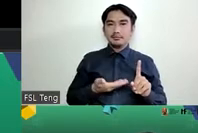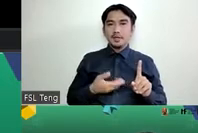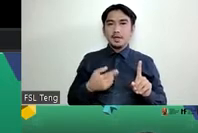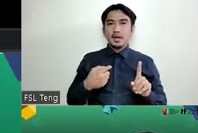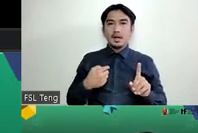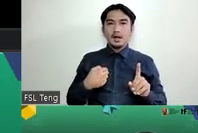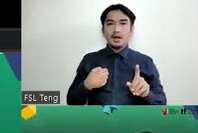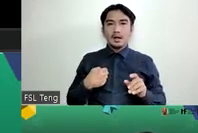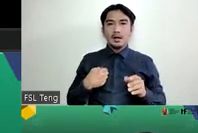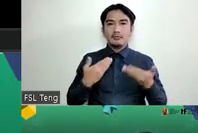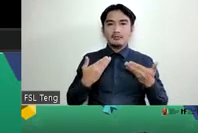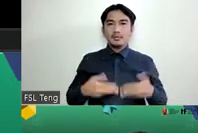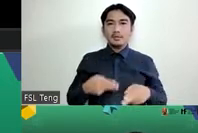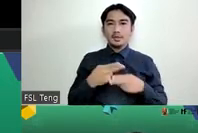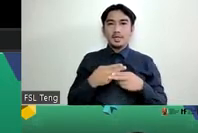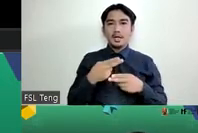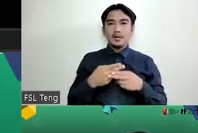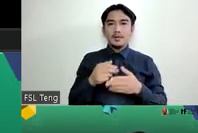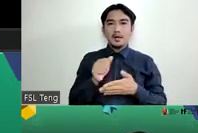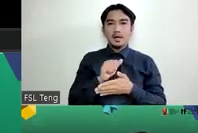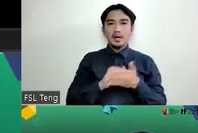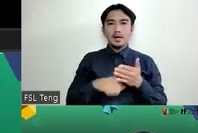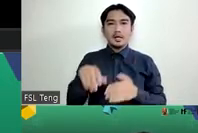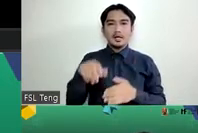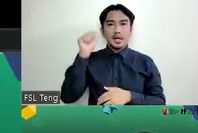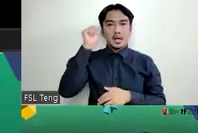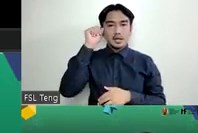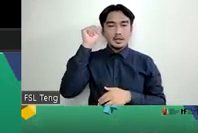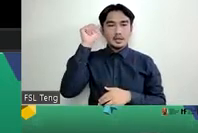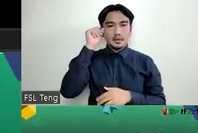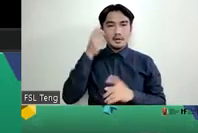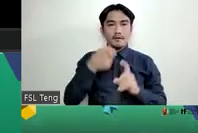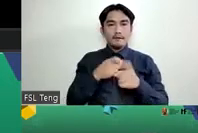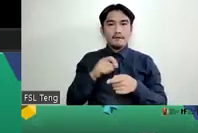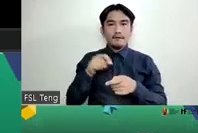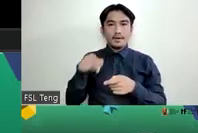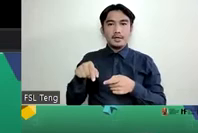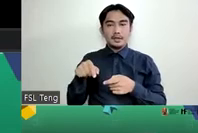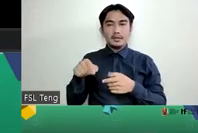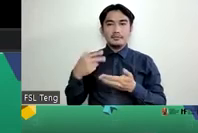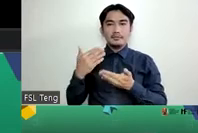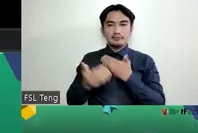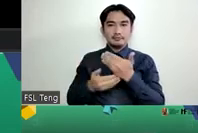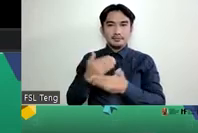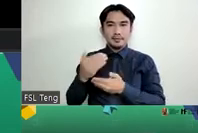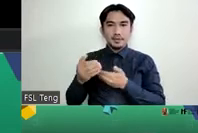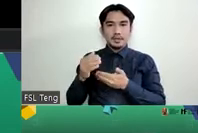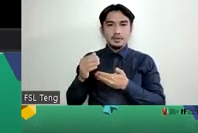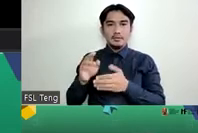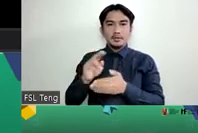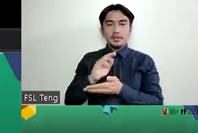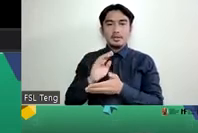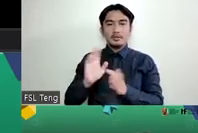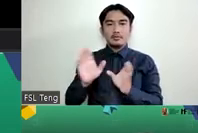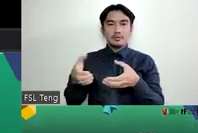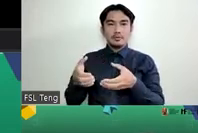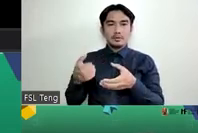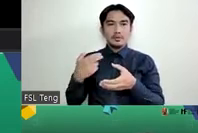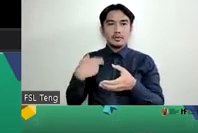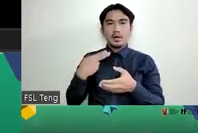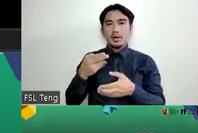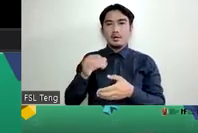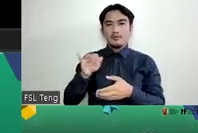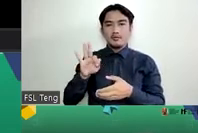Alex Abiar. I'm from the Incubation Management Unit of HIFI. And yeah, welcome to